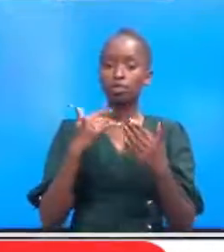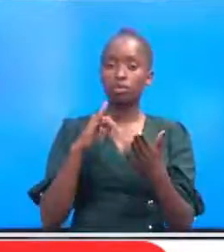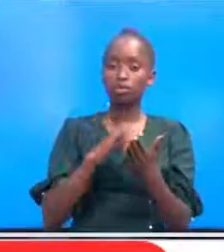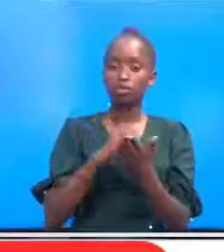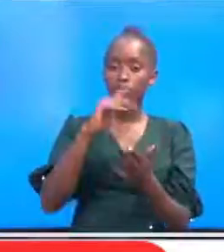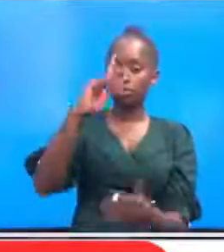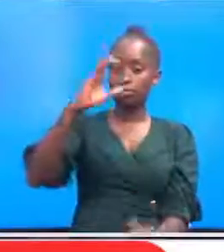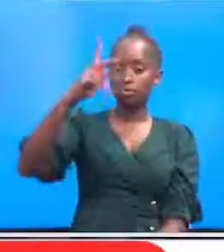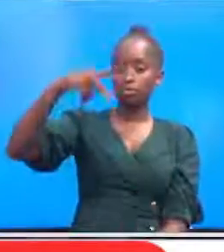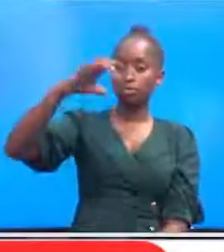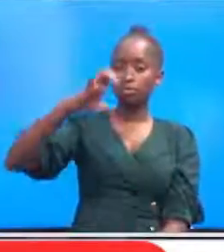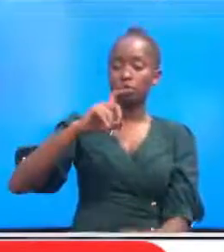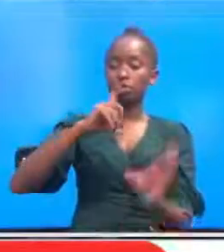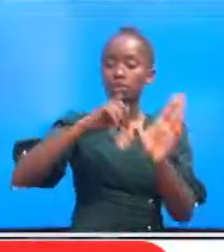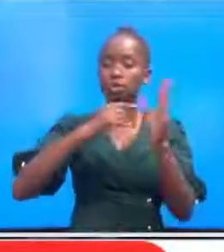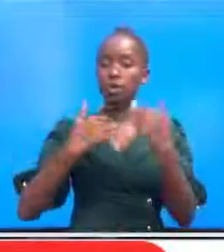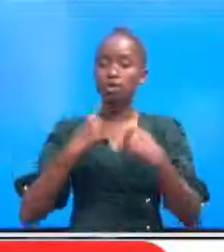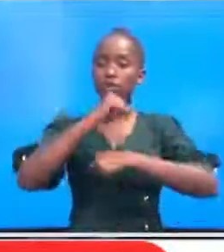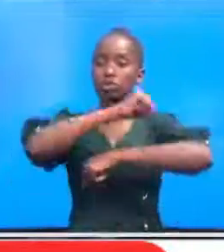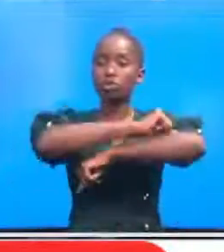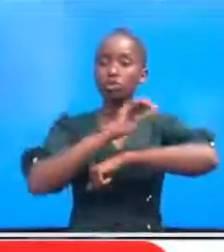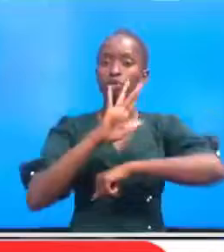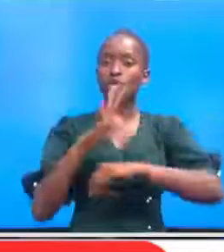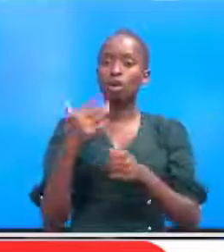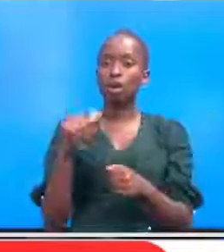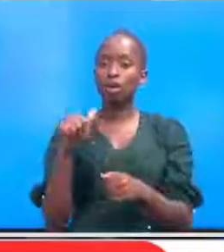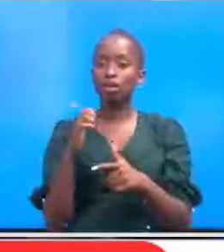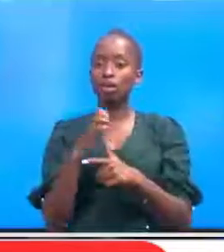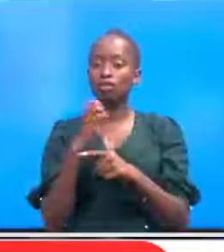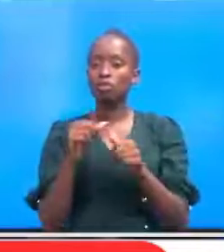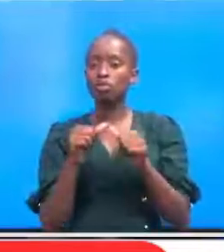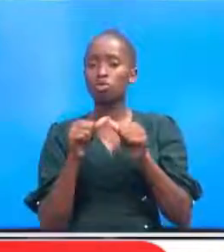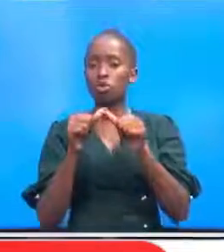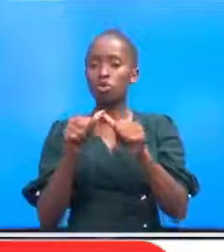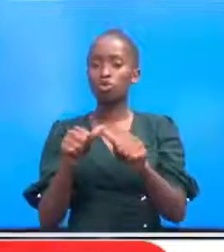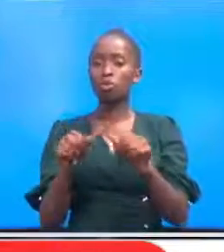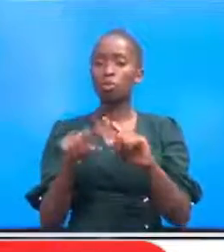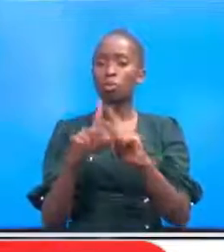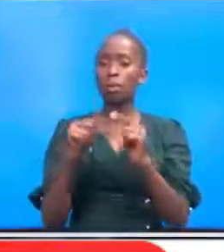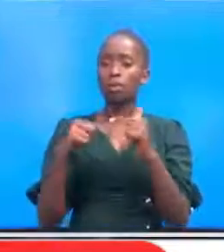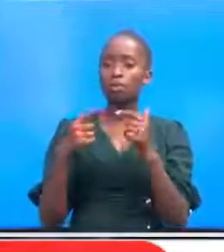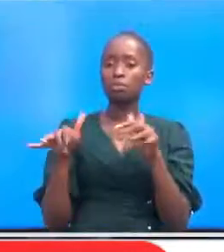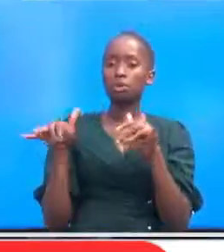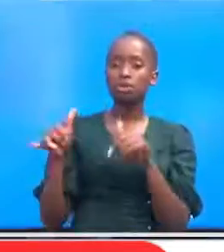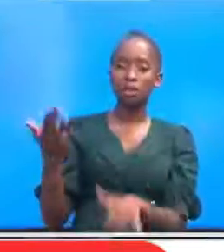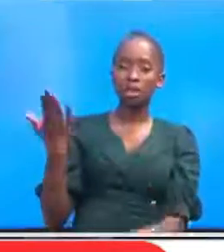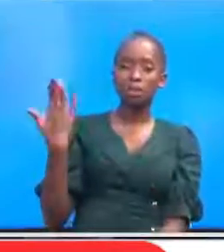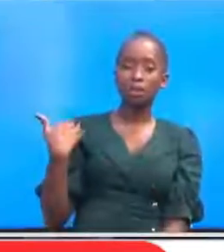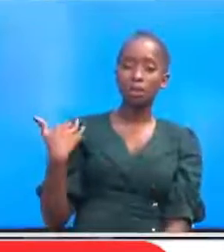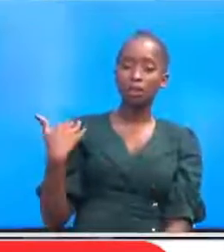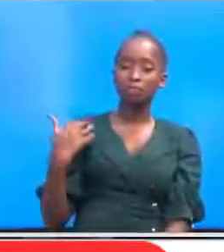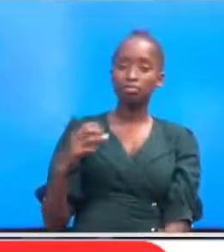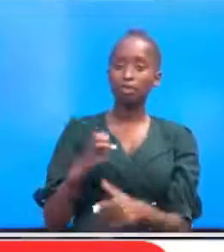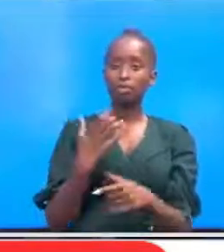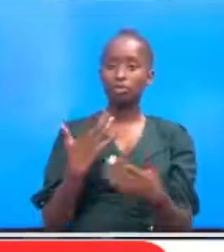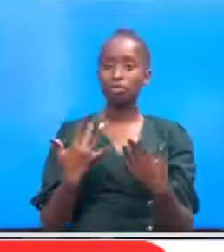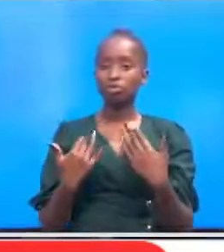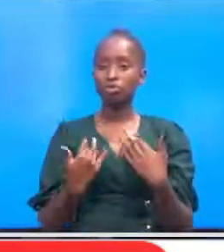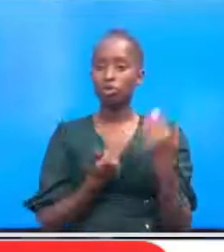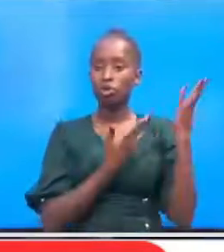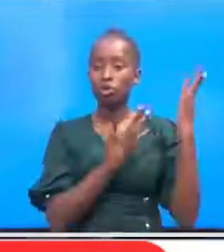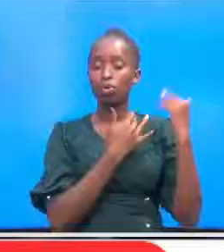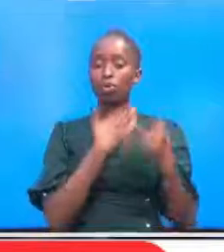their schools, their dream schools. Some of them, they have moved forward, but I remained behind. I even lost hope. I wanted